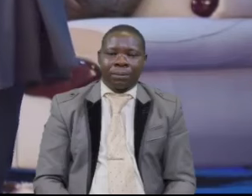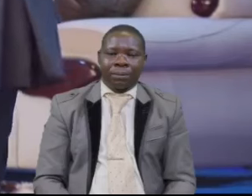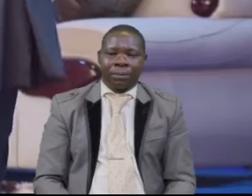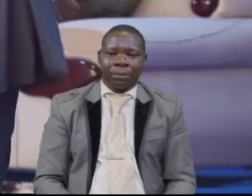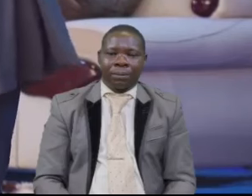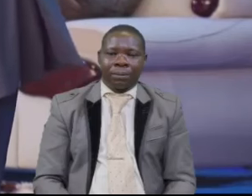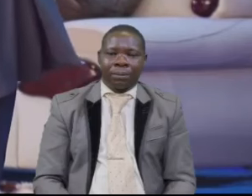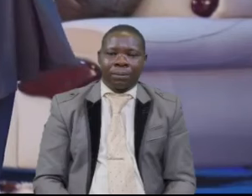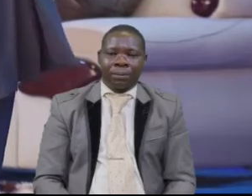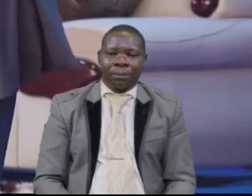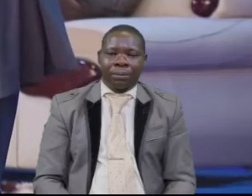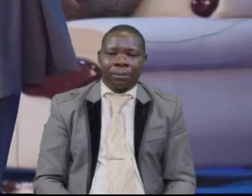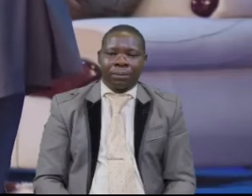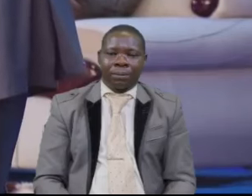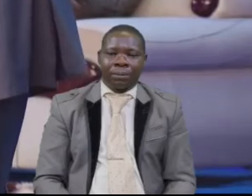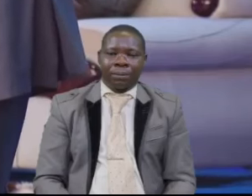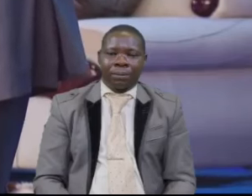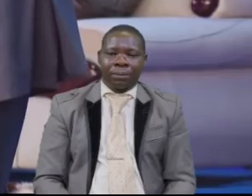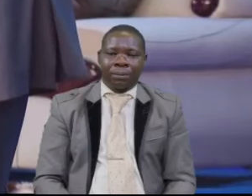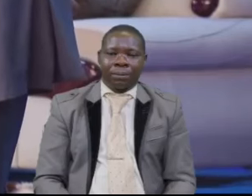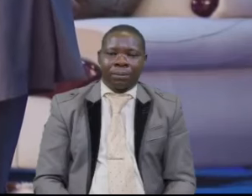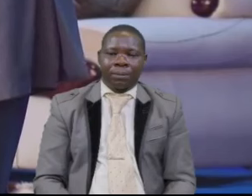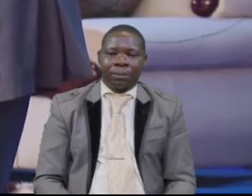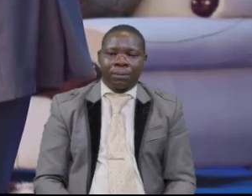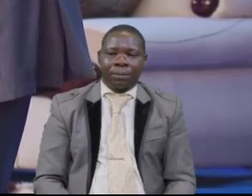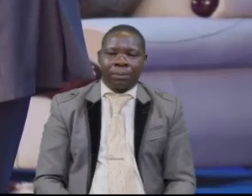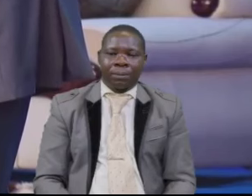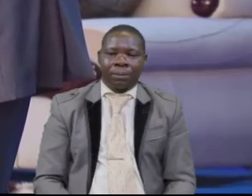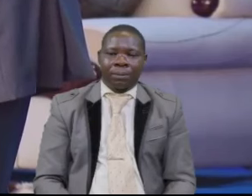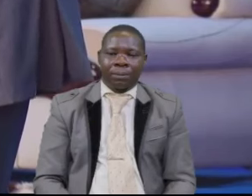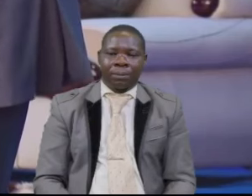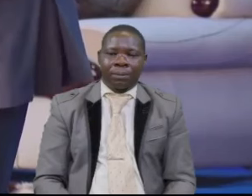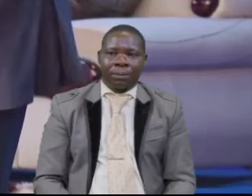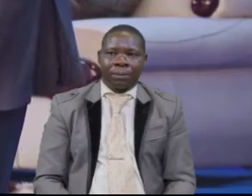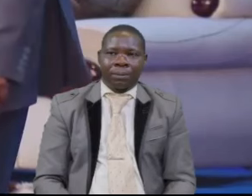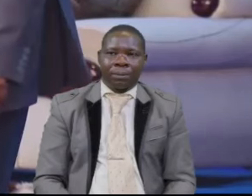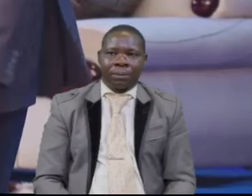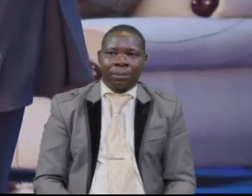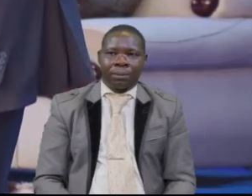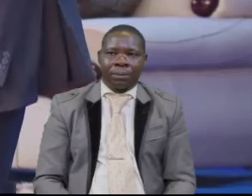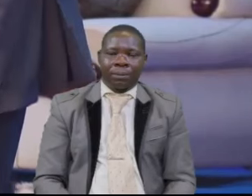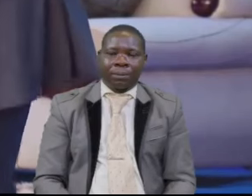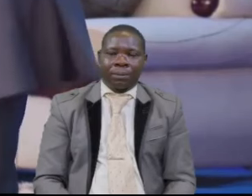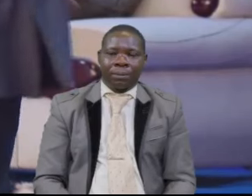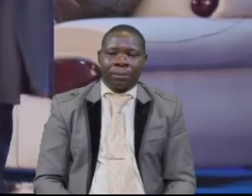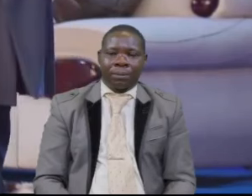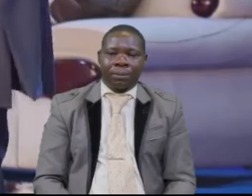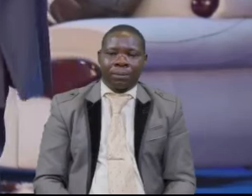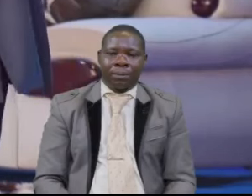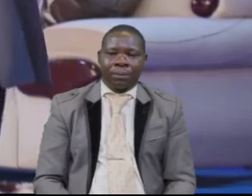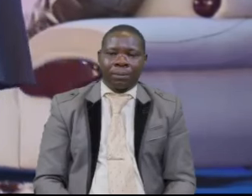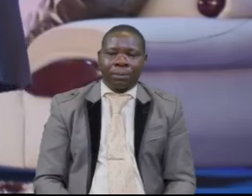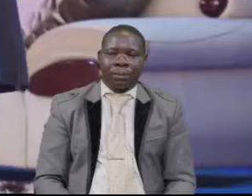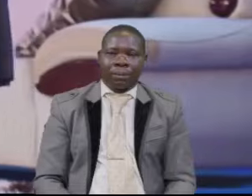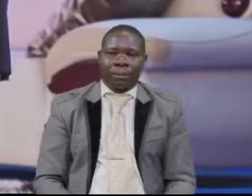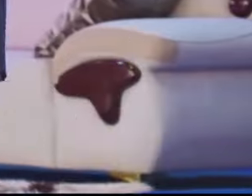Number 11 is refocusing on shining stars forever and ever. He